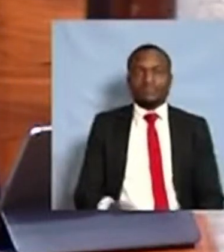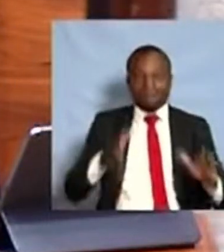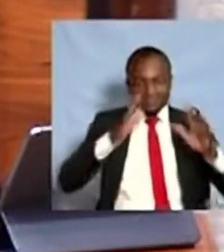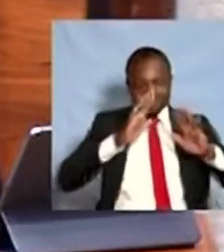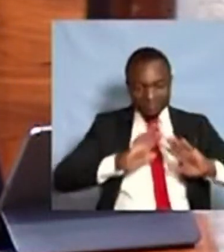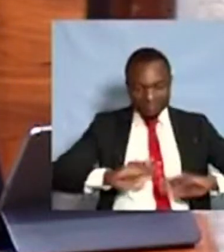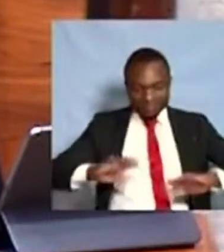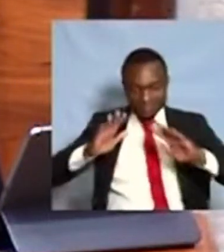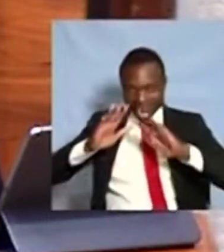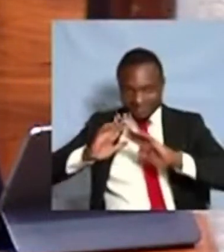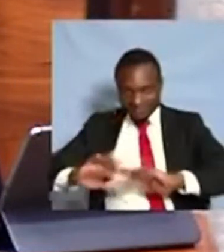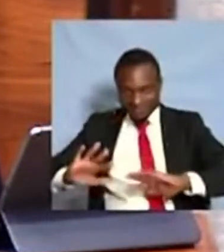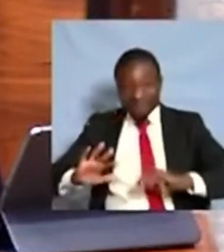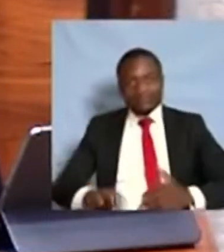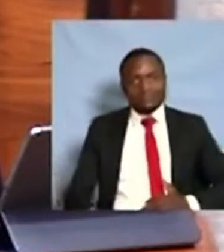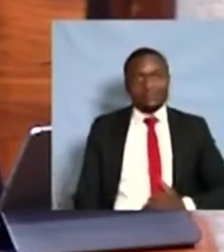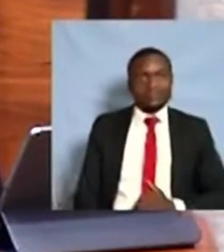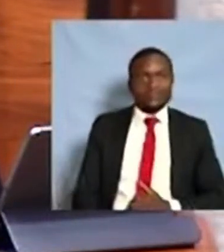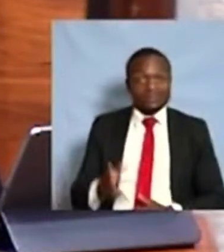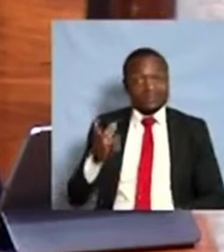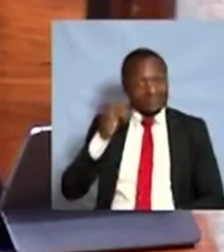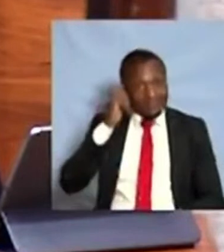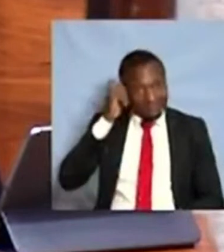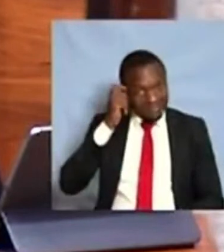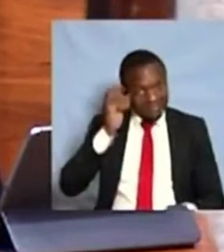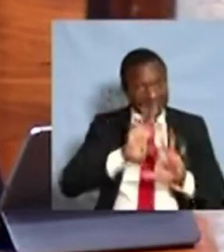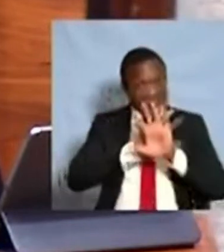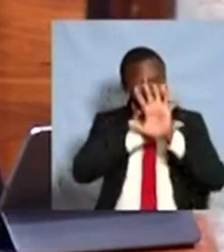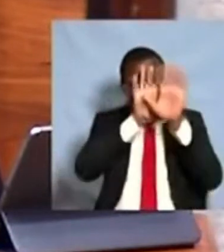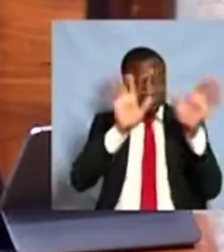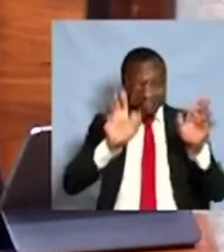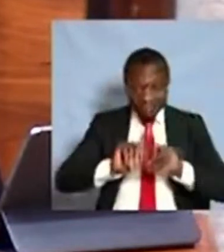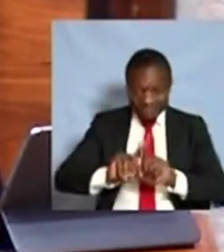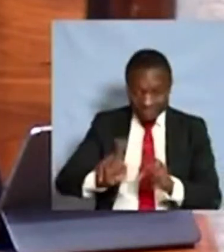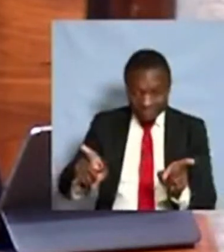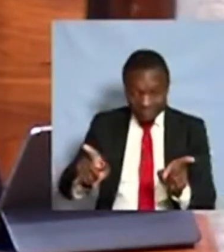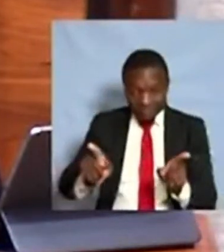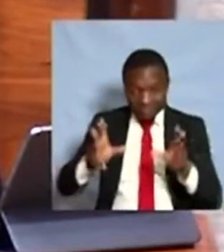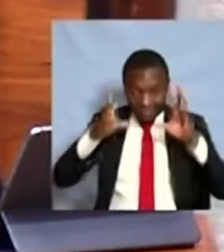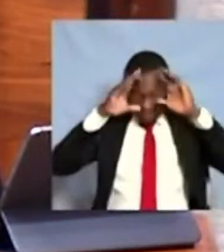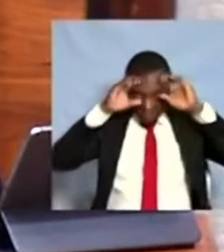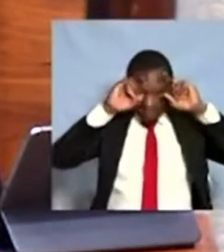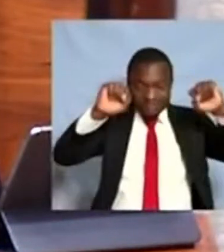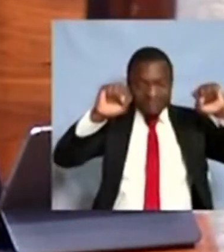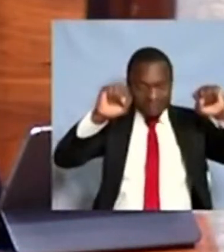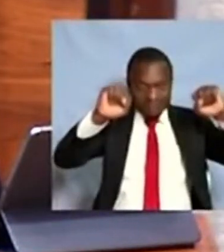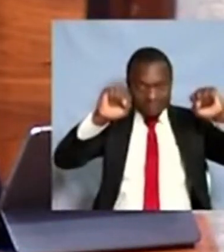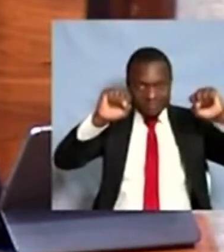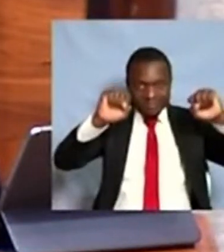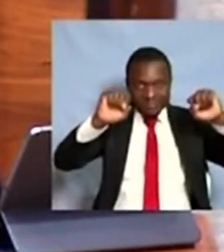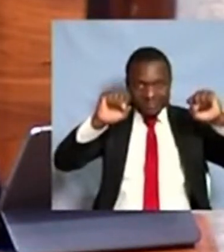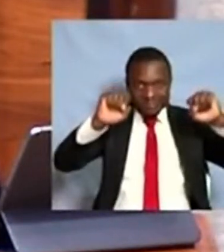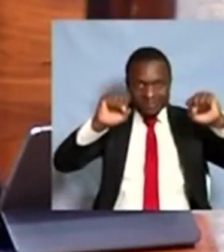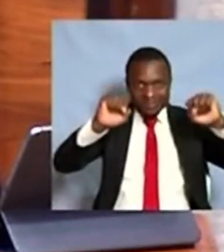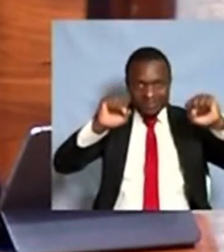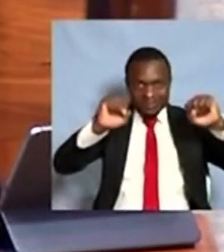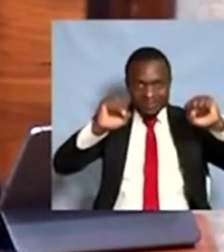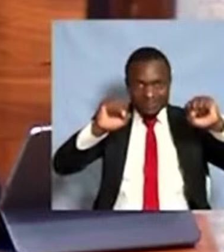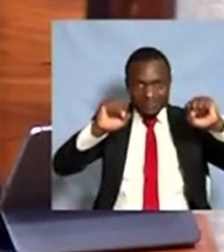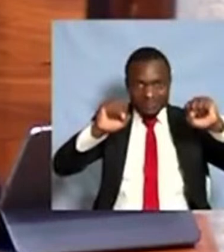Order. I think there's a clear distinction between presidents and